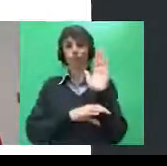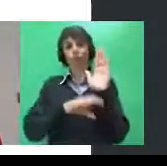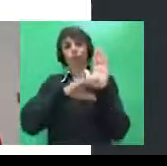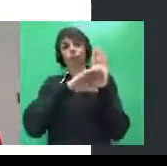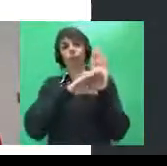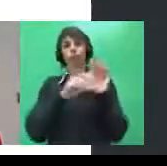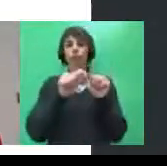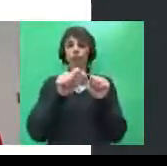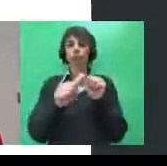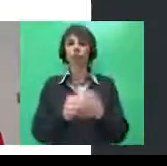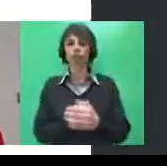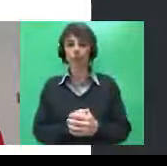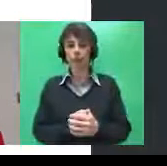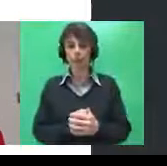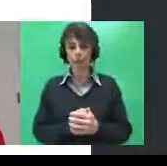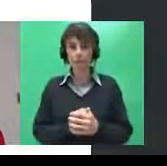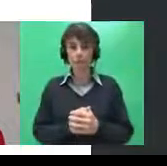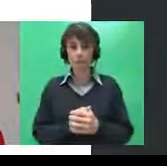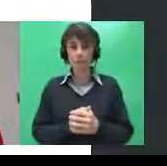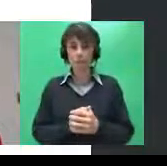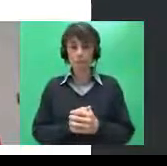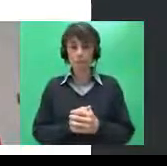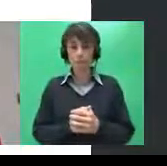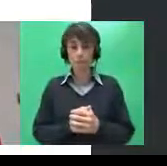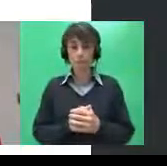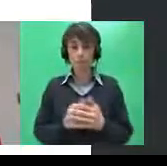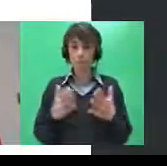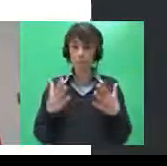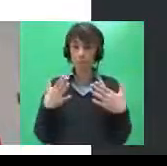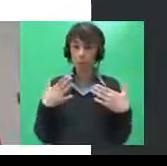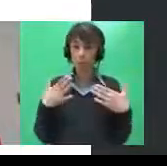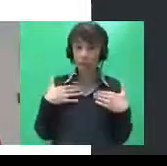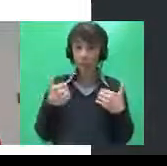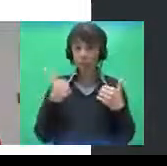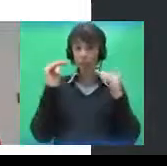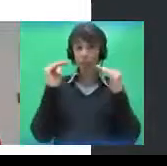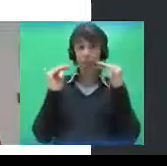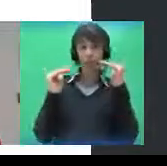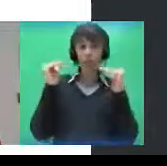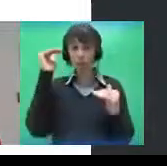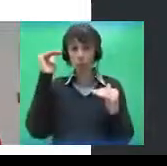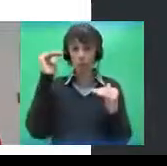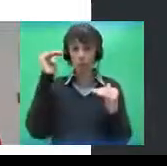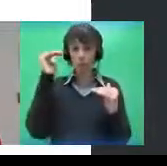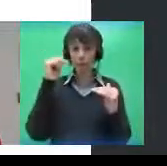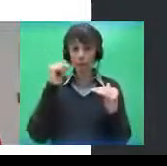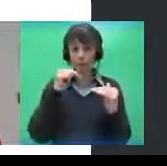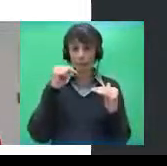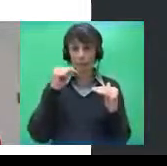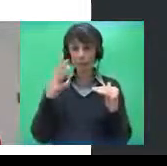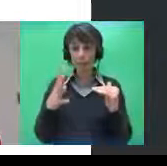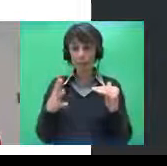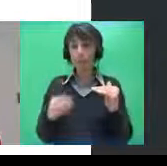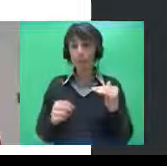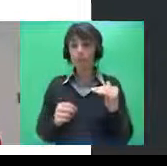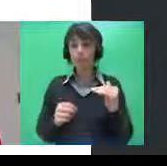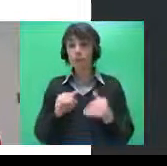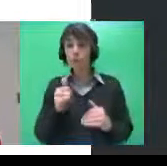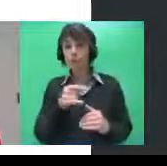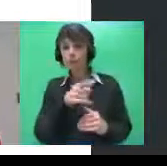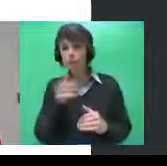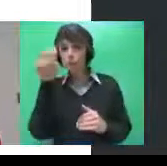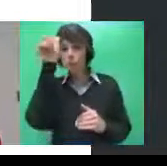And talking, I guess, bring it to life, thinking about health inequalities, and particularly for the purpose of today, for those of you that were aware of Sir